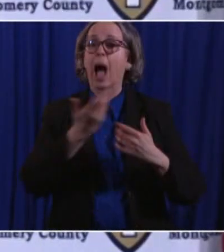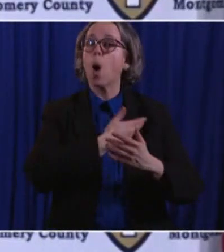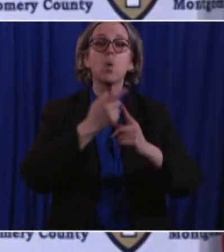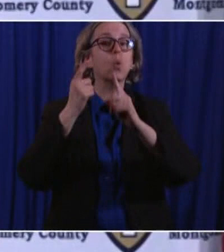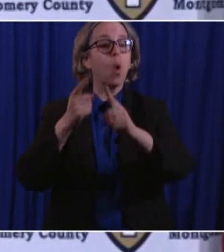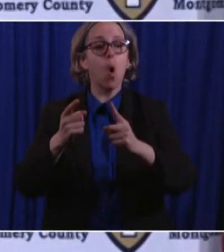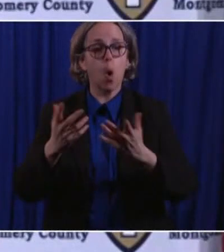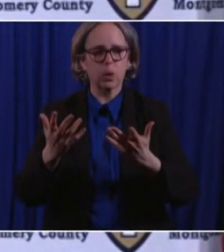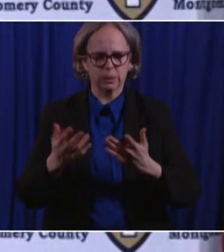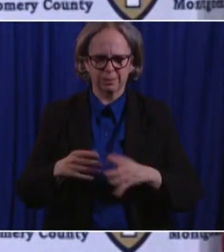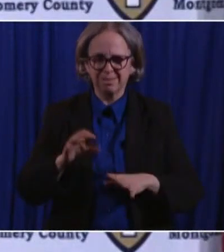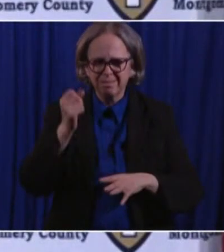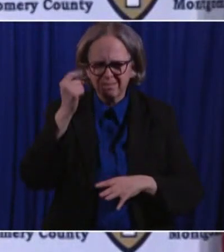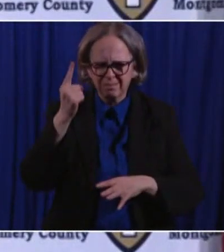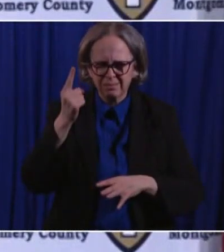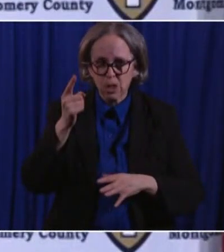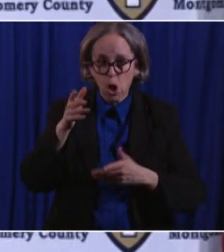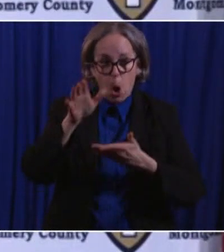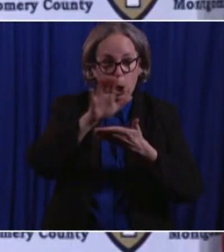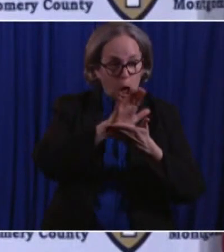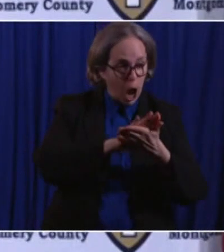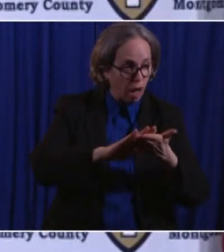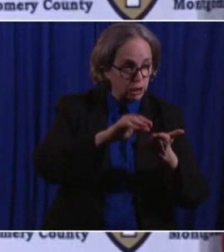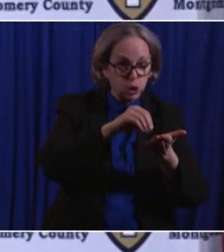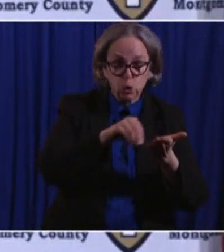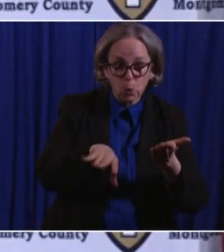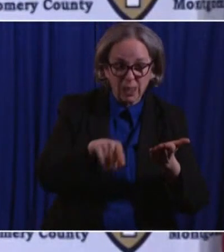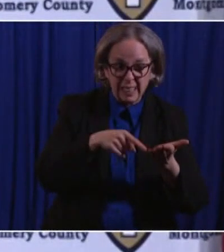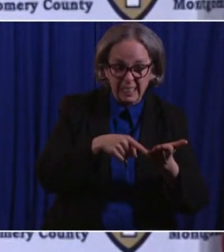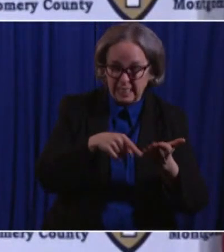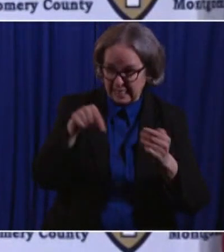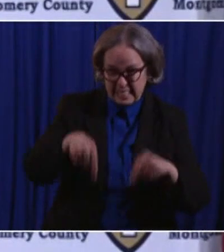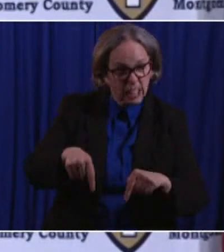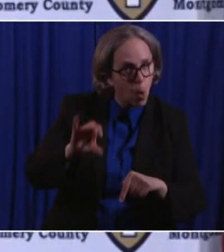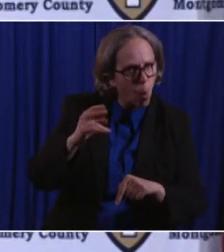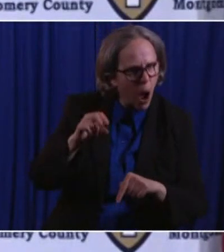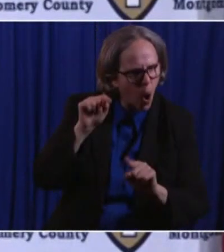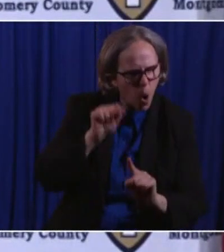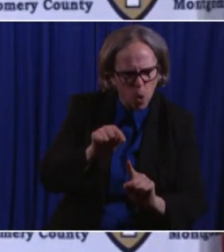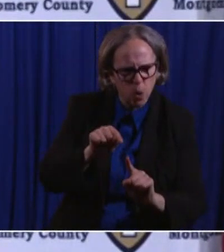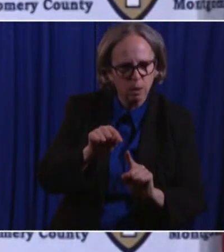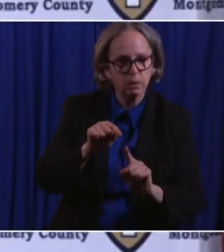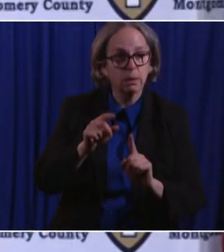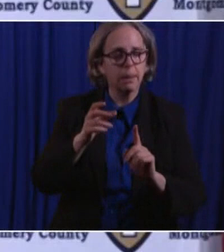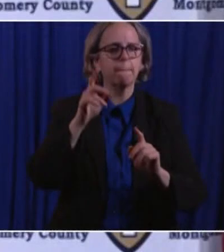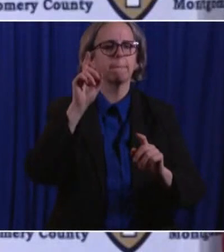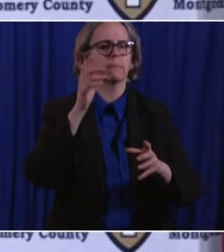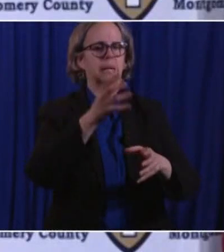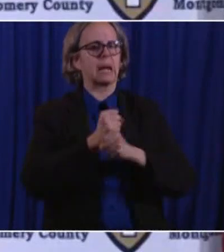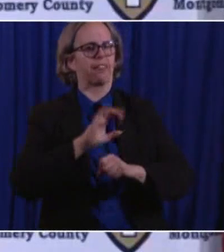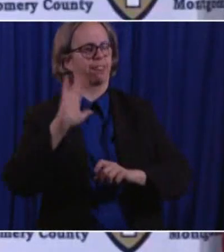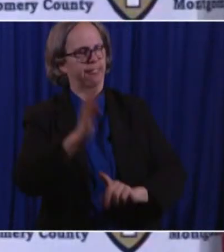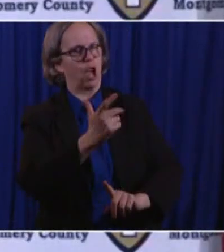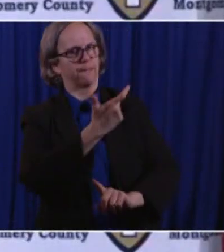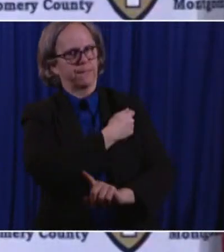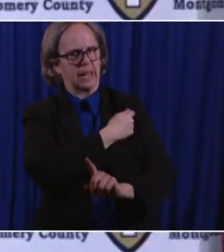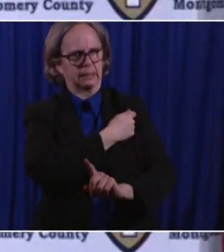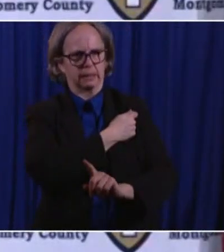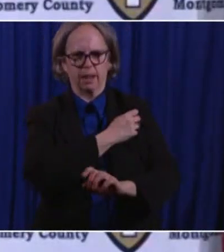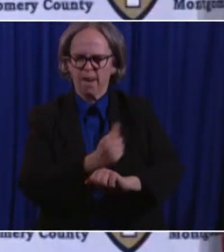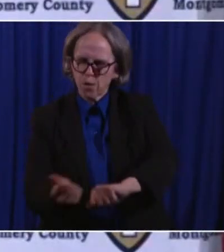who wants the vaccine. And let me, we have the ability to do this